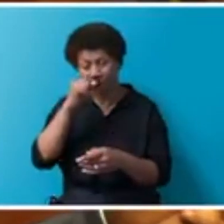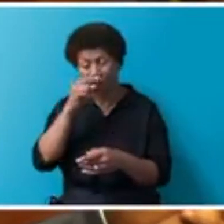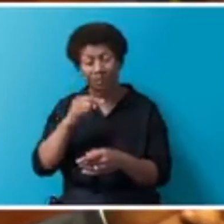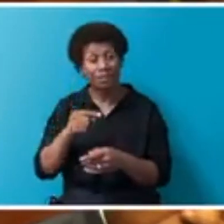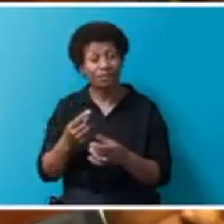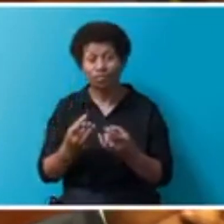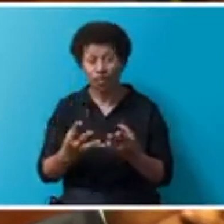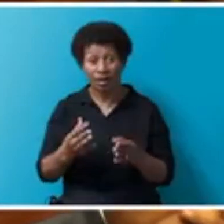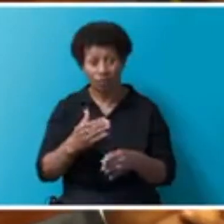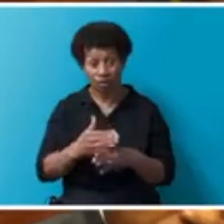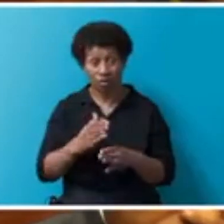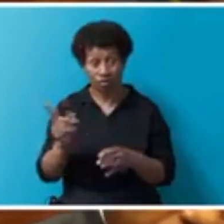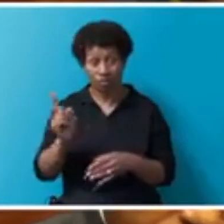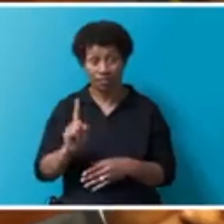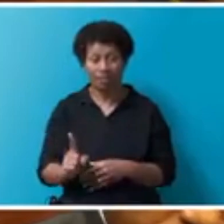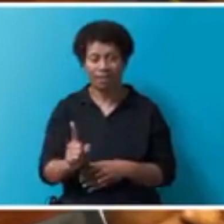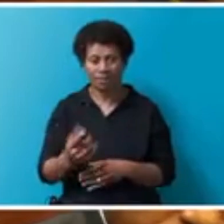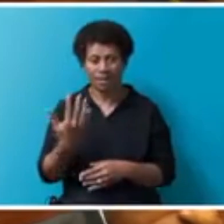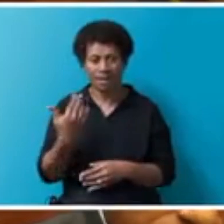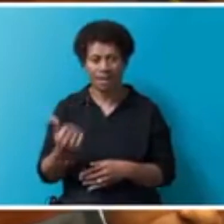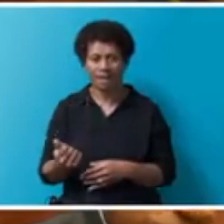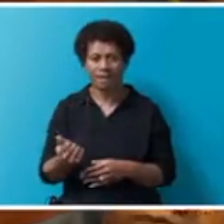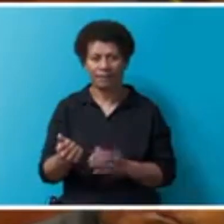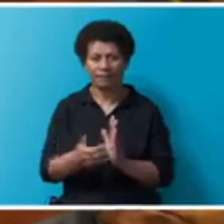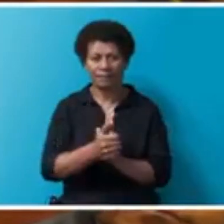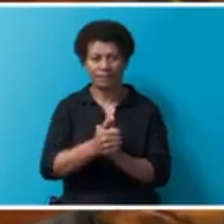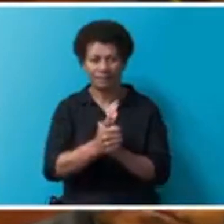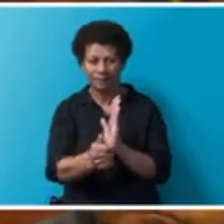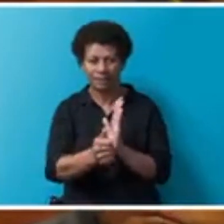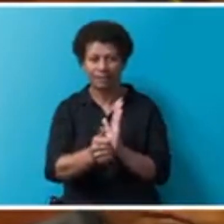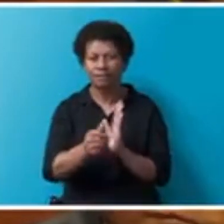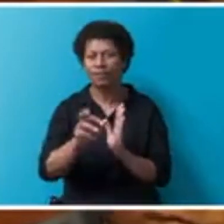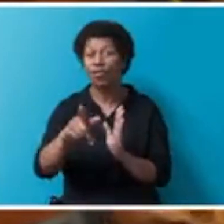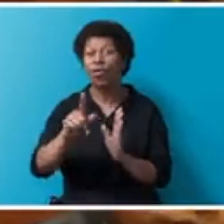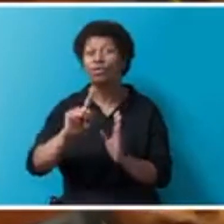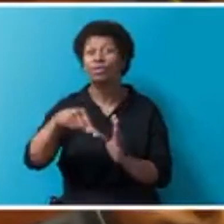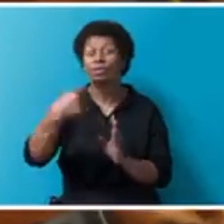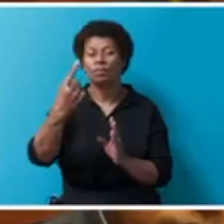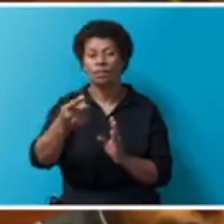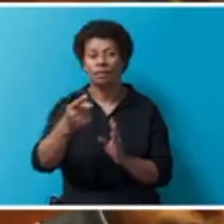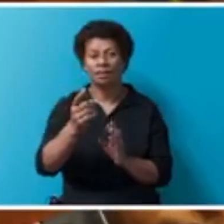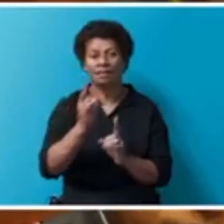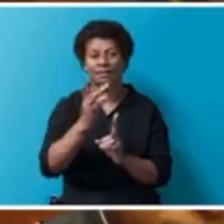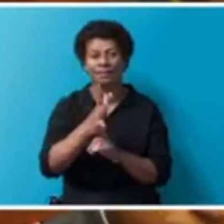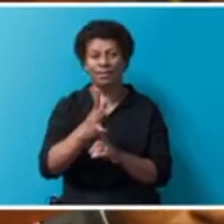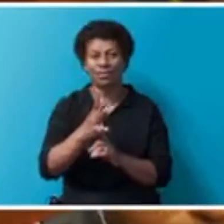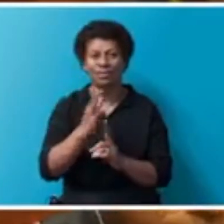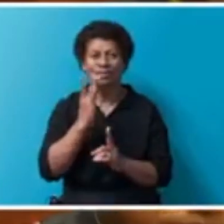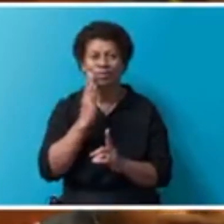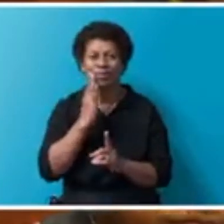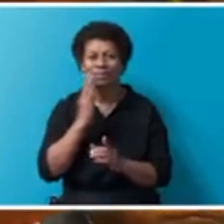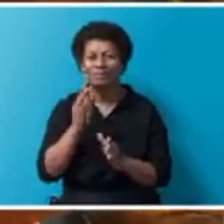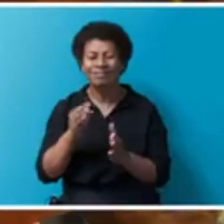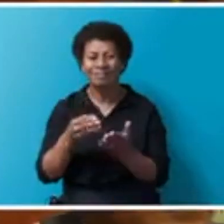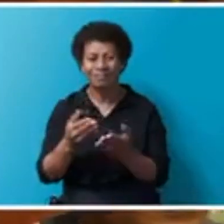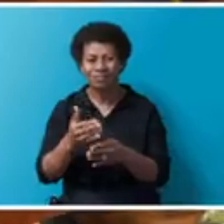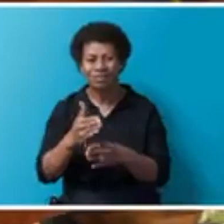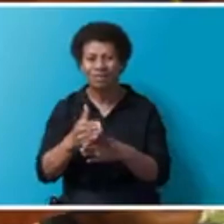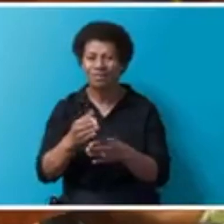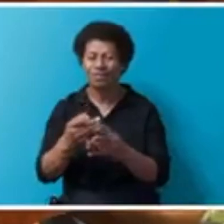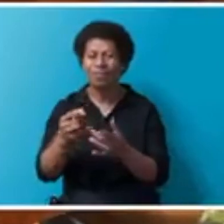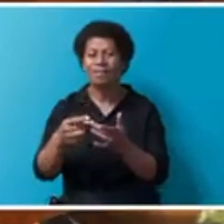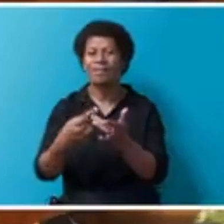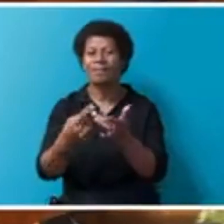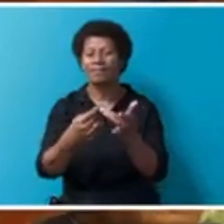today, but are also equipped to seize the opportunities of tomorrow, especially in emerging sectors. Speaker,